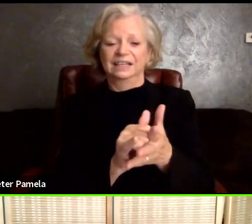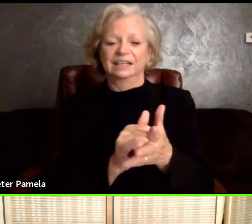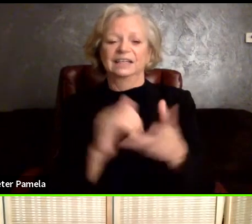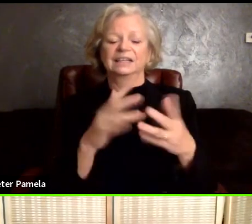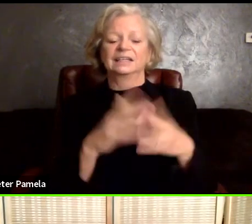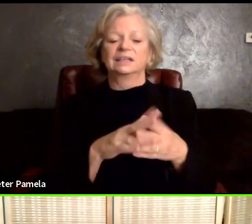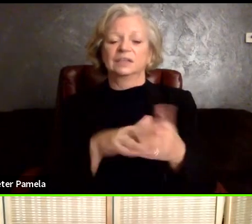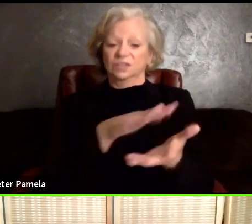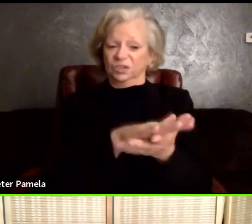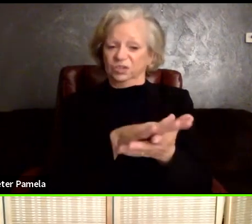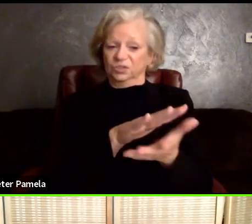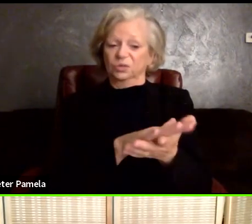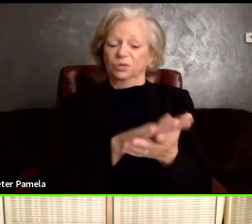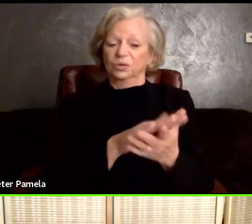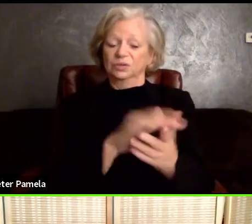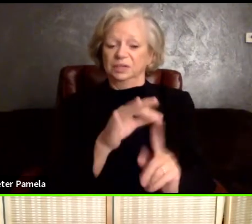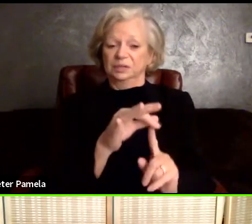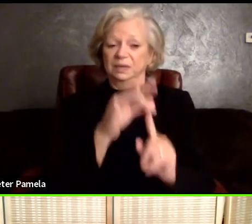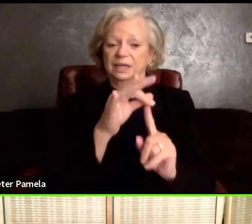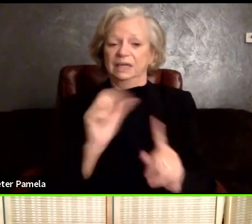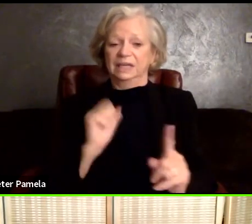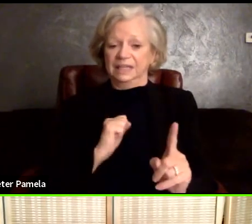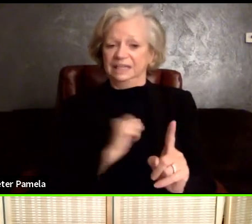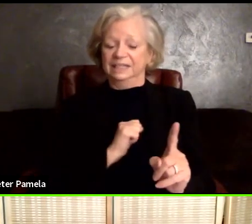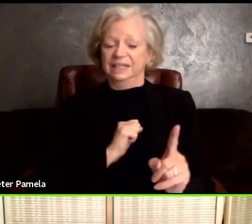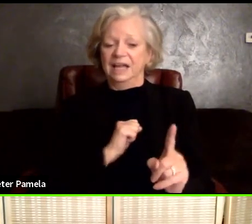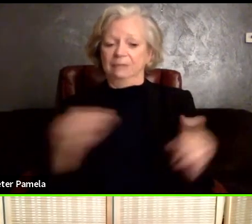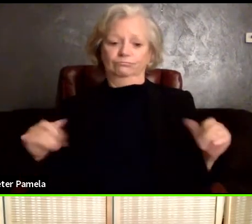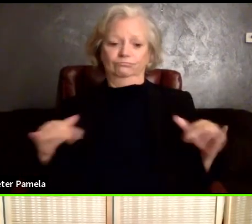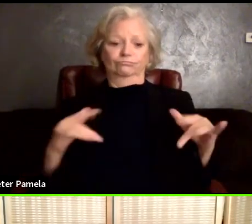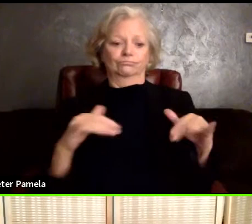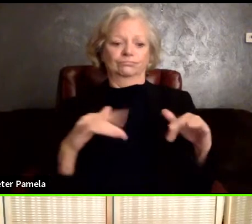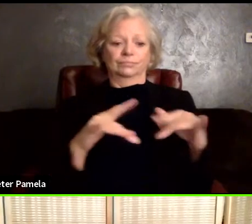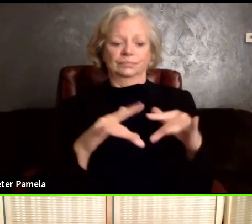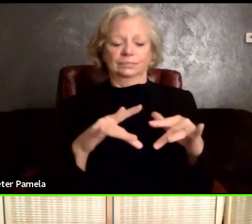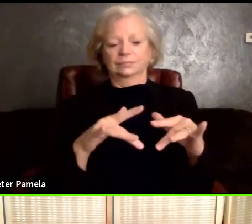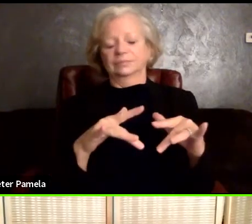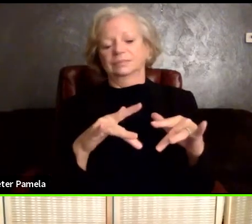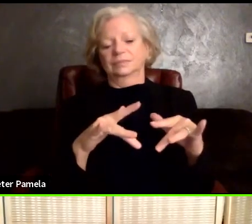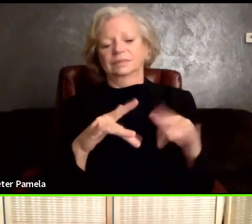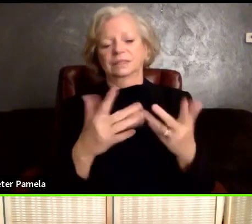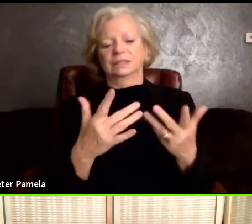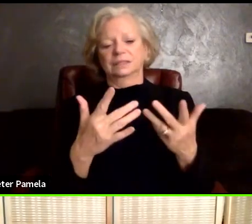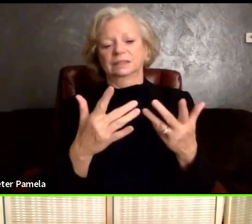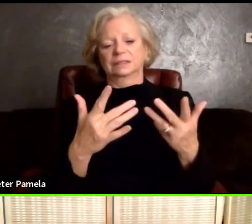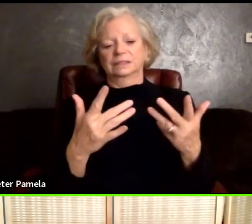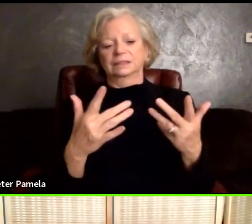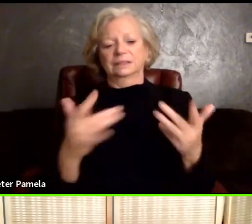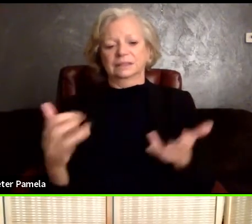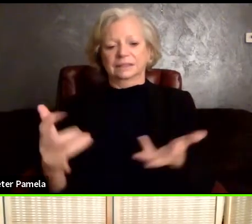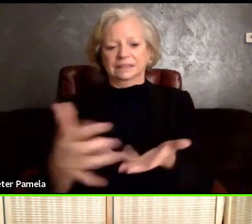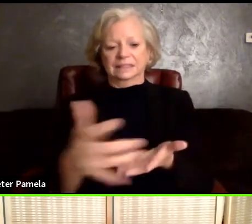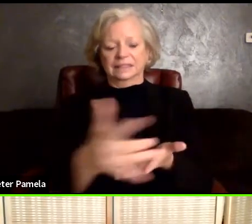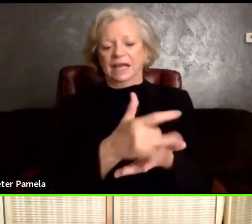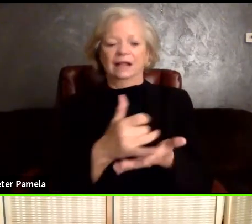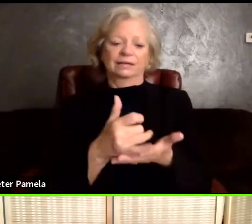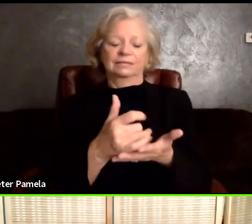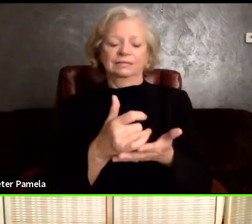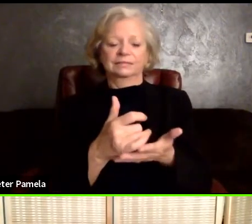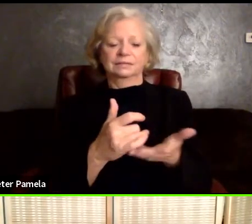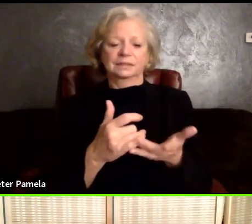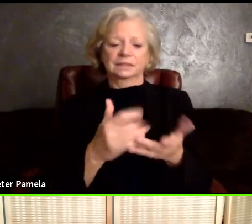and all of the staff that have come together to really put together a